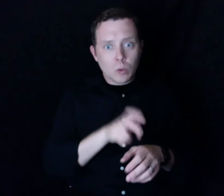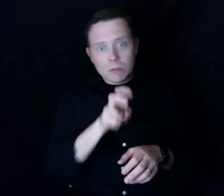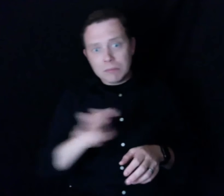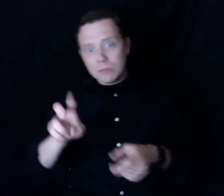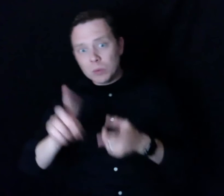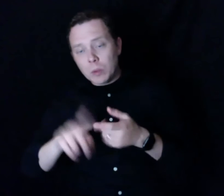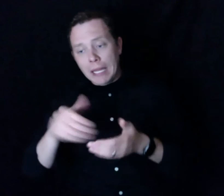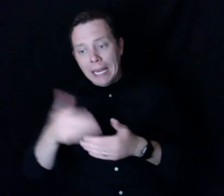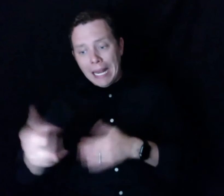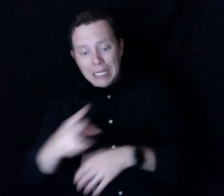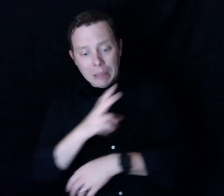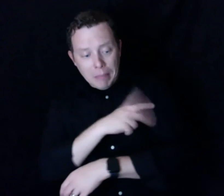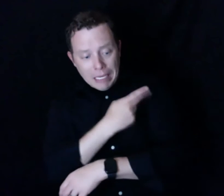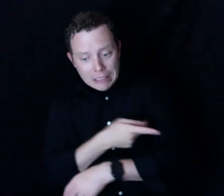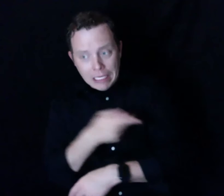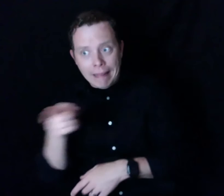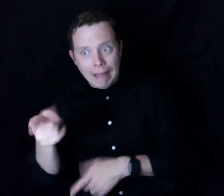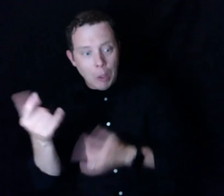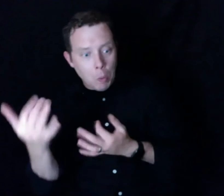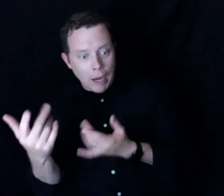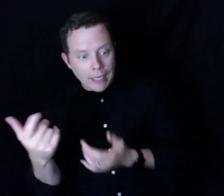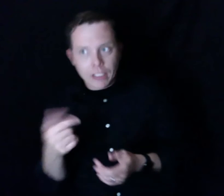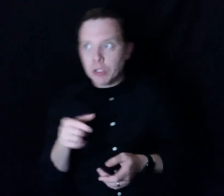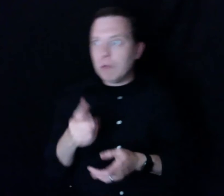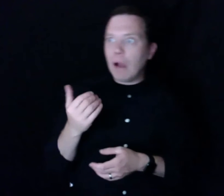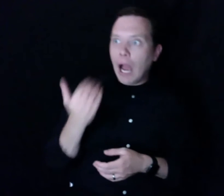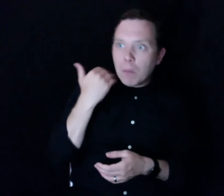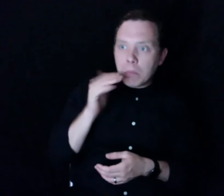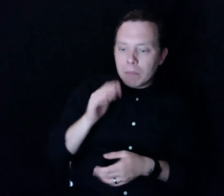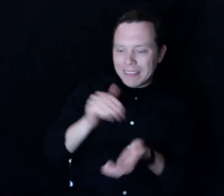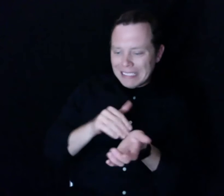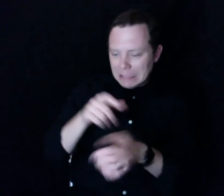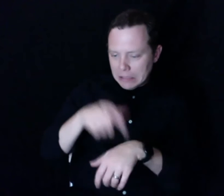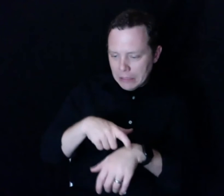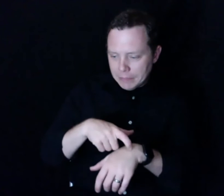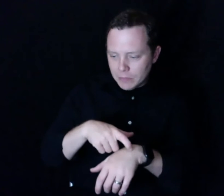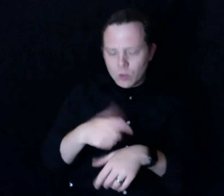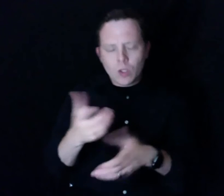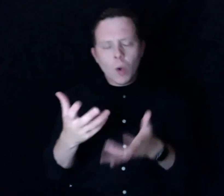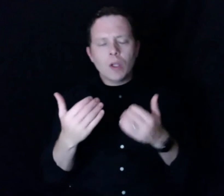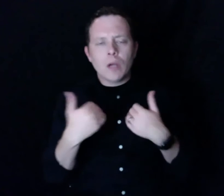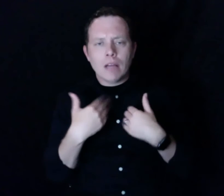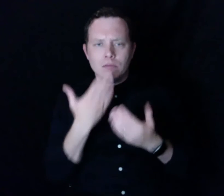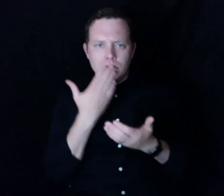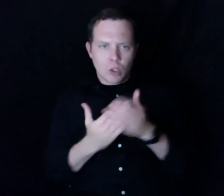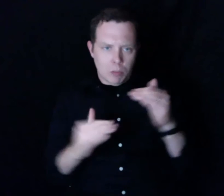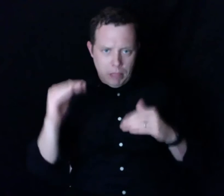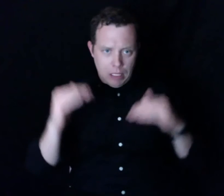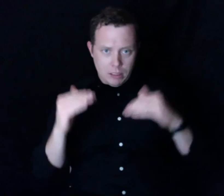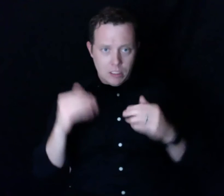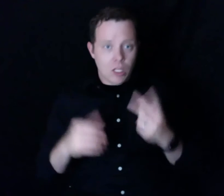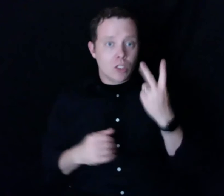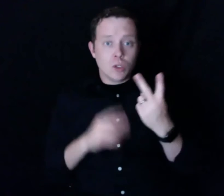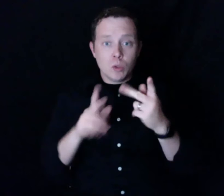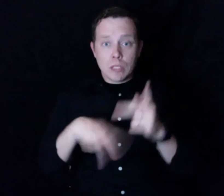if you think about the balance, I bet most of us, so doctors come in two types. There are the very efficient types